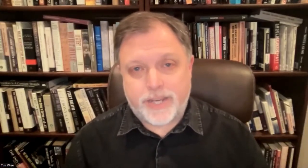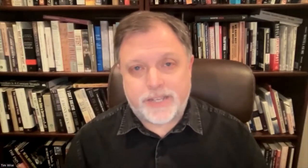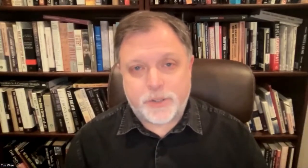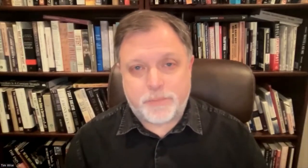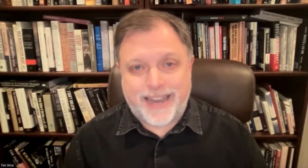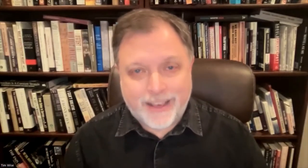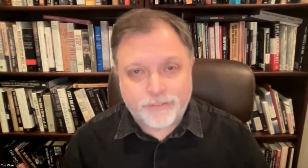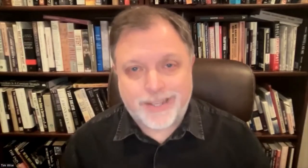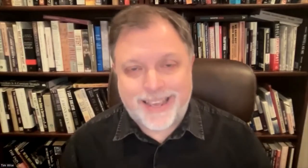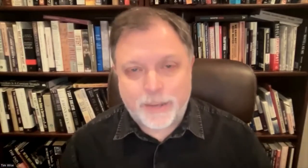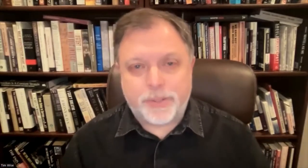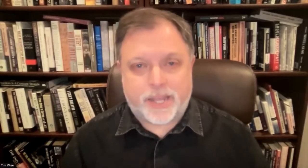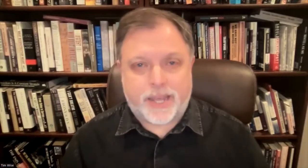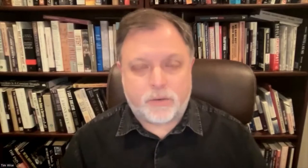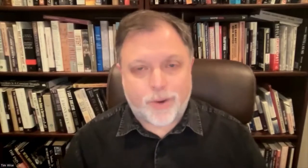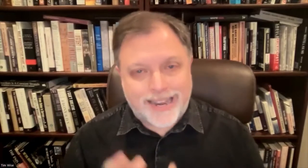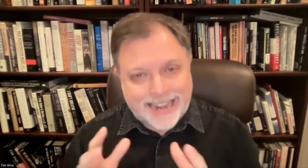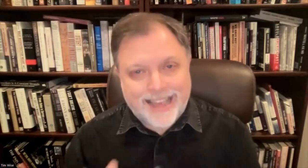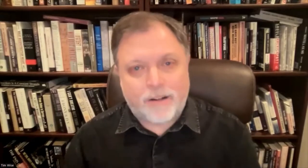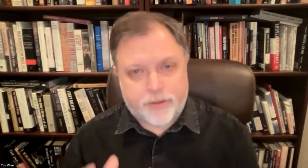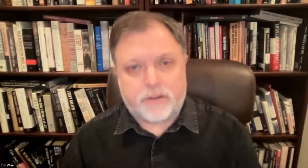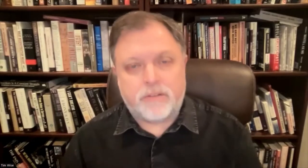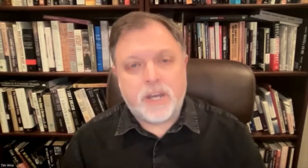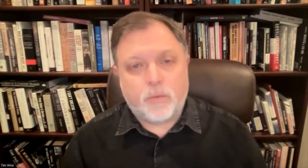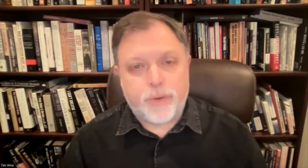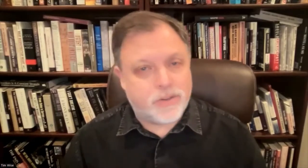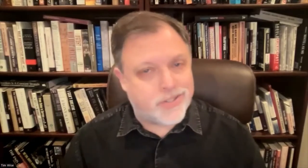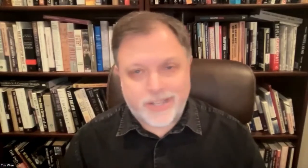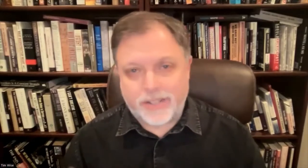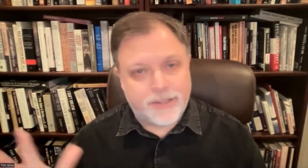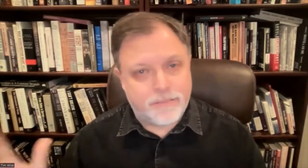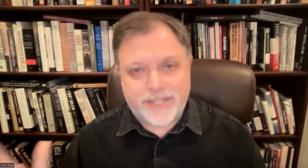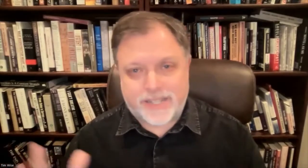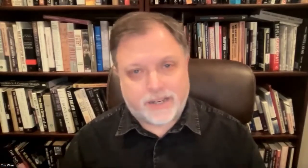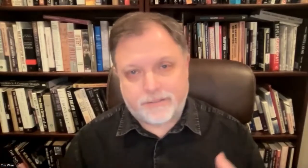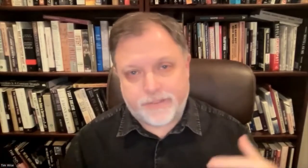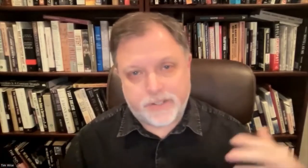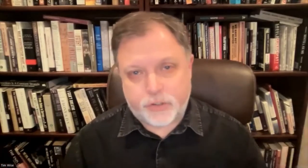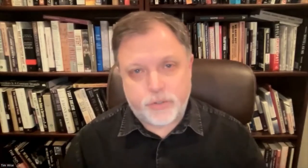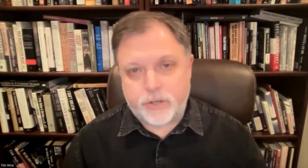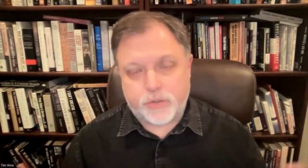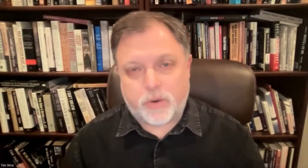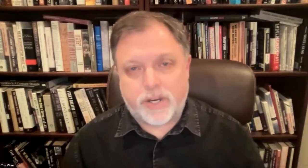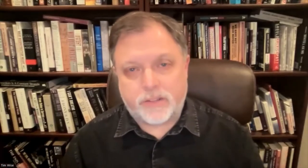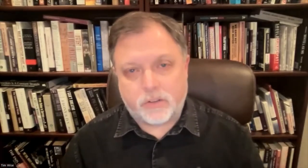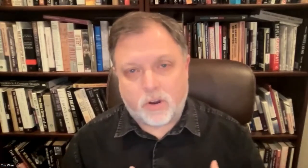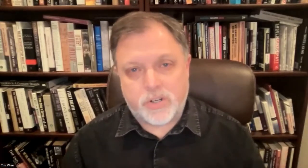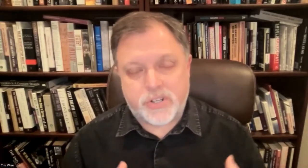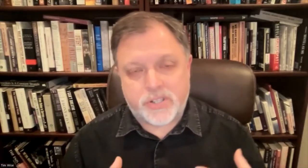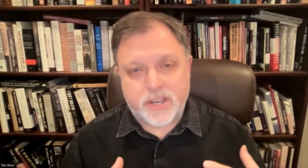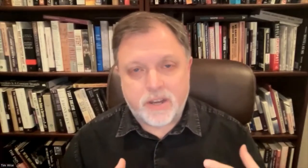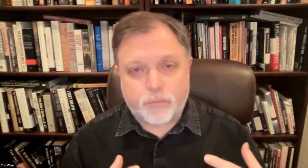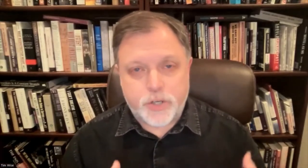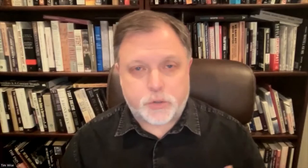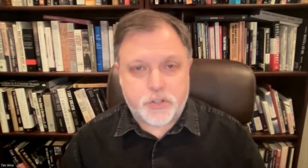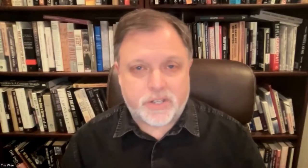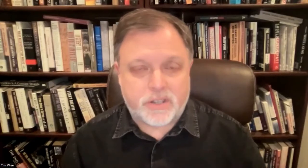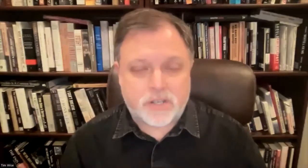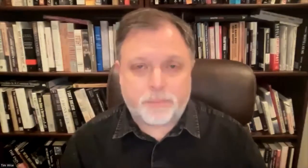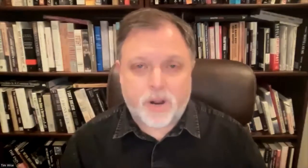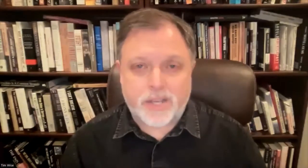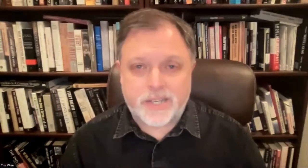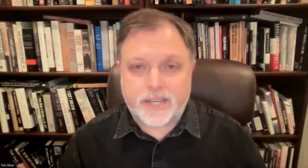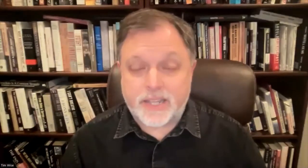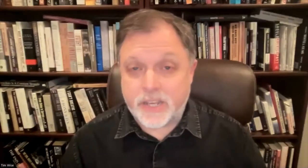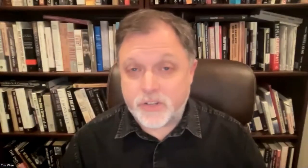which race has been heavily implicated. Right now, though, we are still in the midst of 2 years running, the largest racial